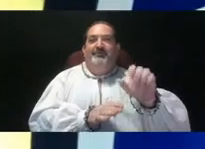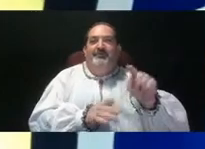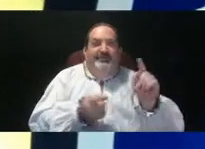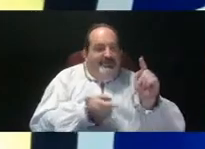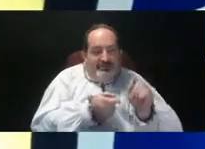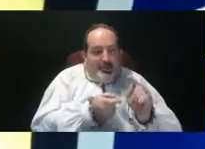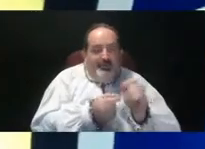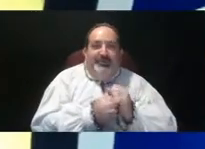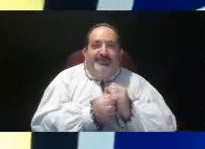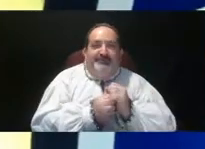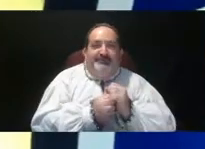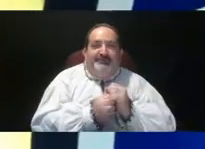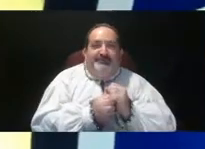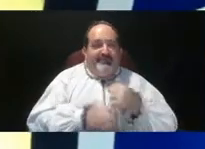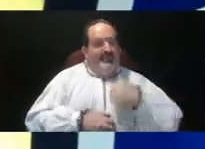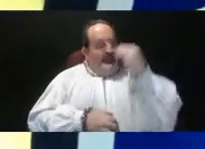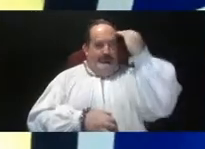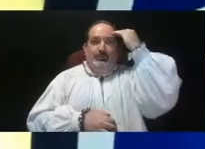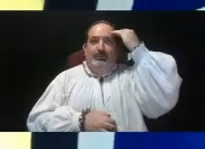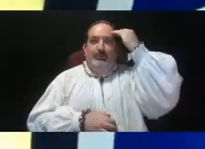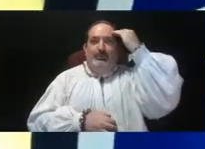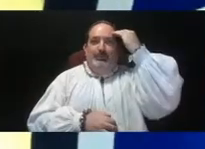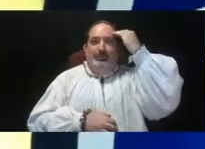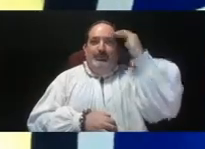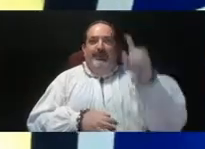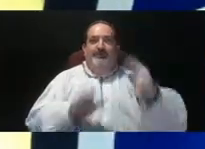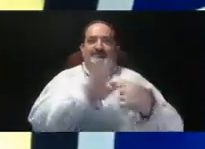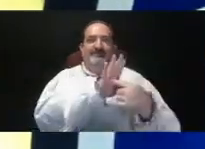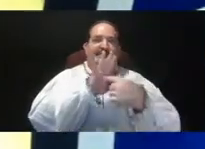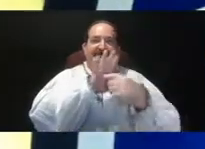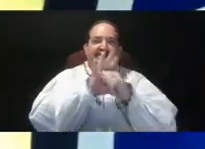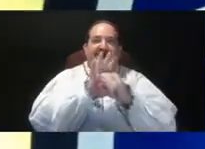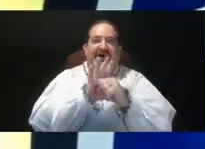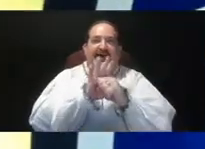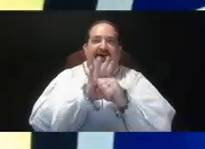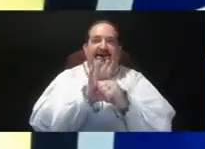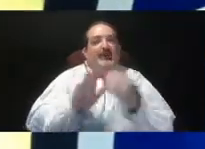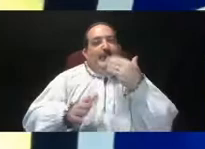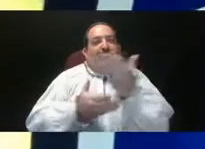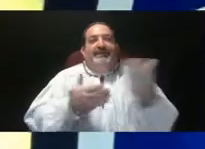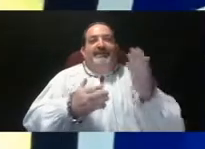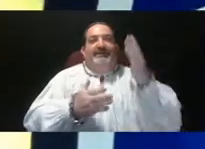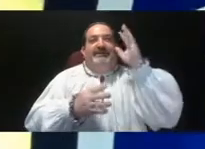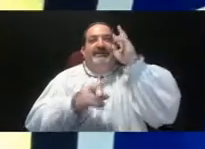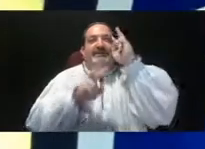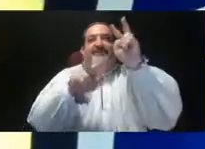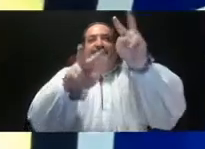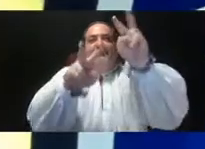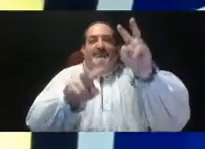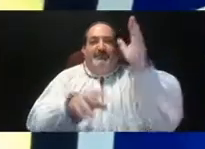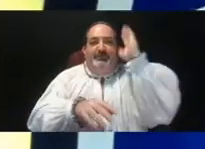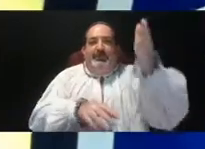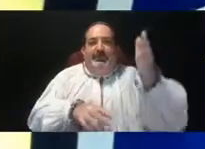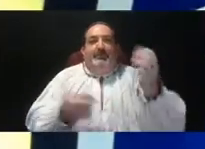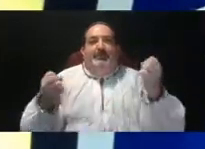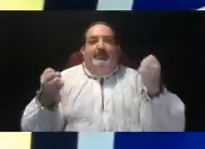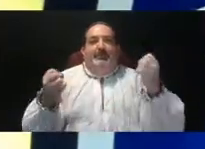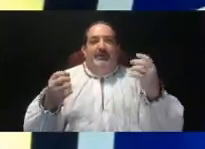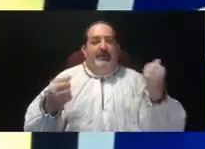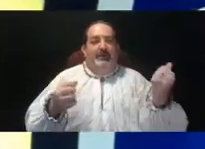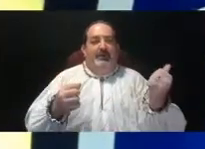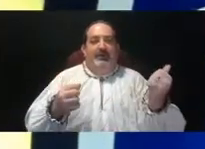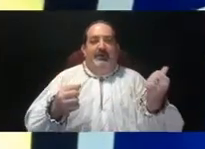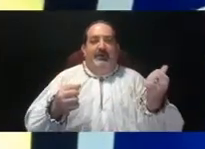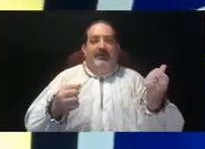foot. I knew this was a sign. Good things are coming to Caid. We have mended